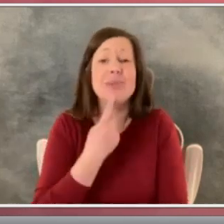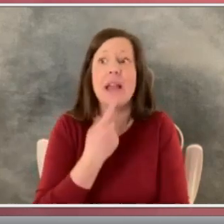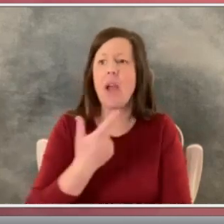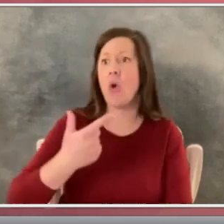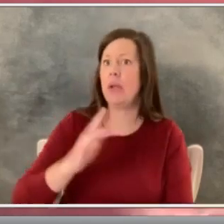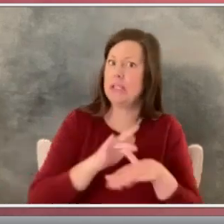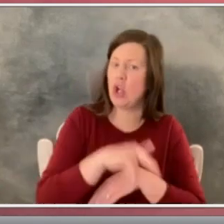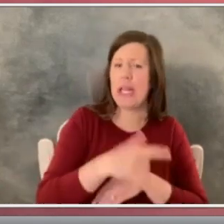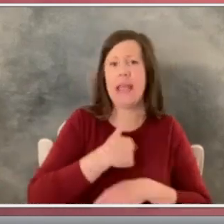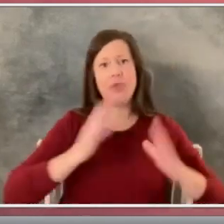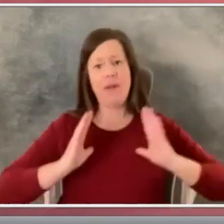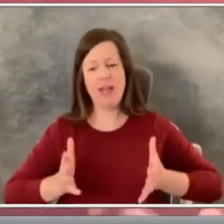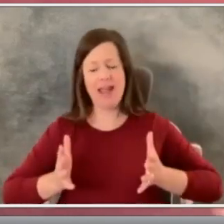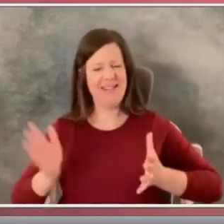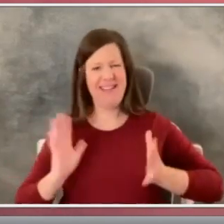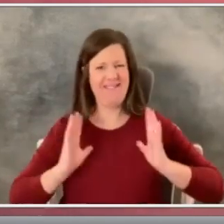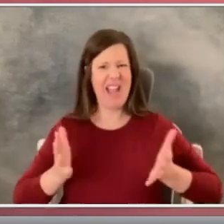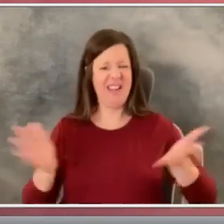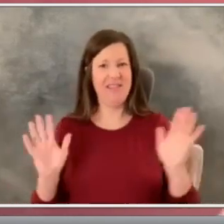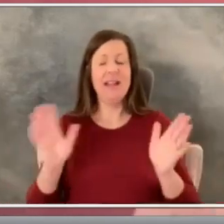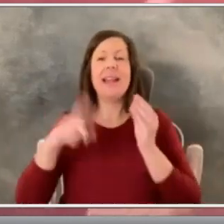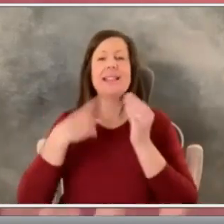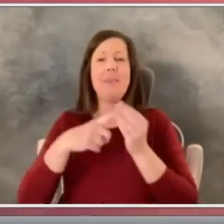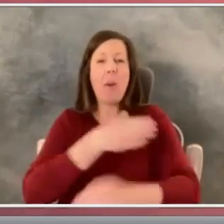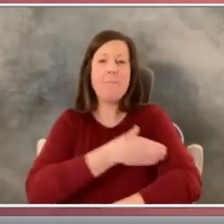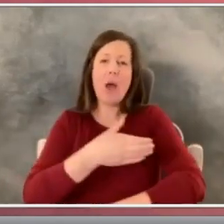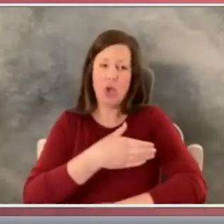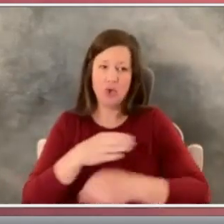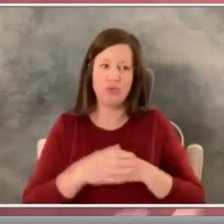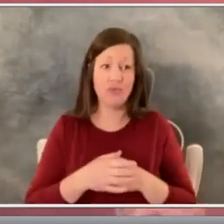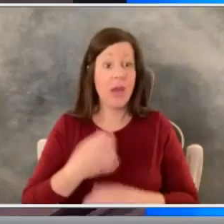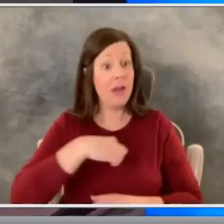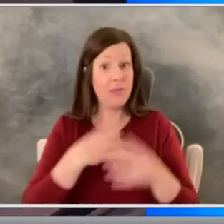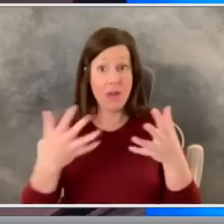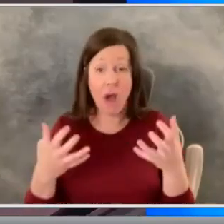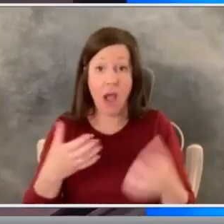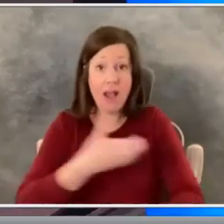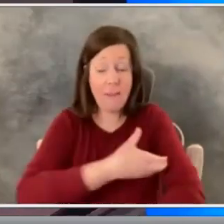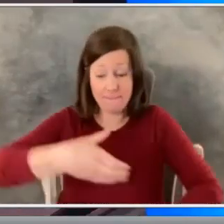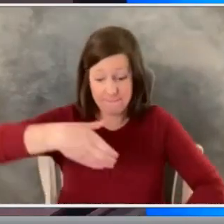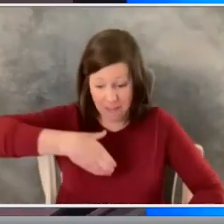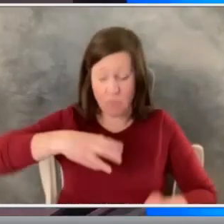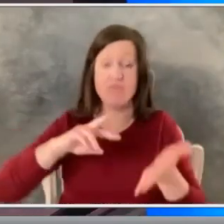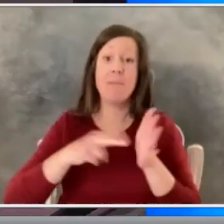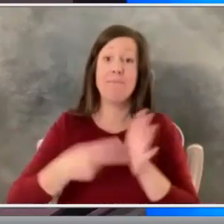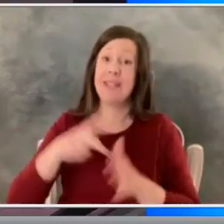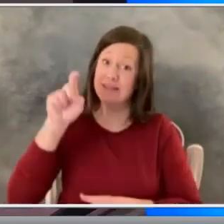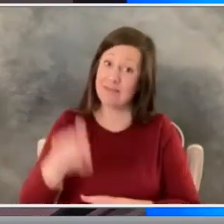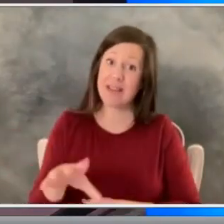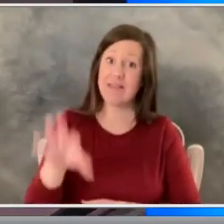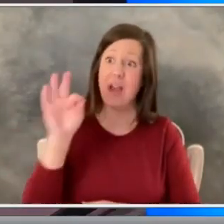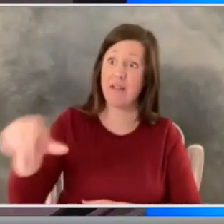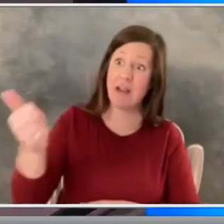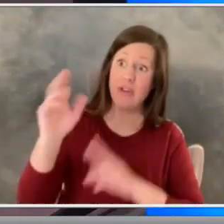fine, it's about power. And if we want to assume our power, we have got to find people in the world